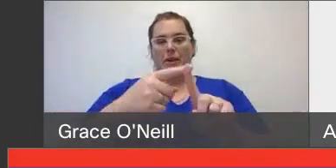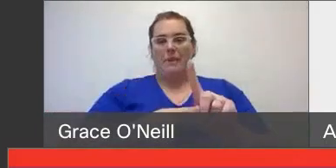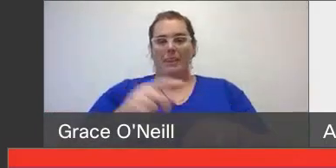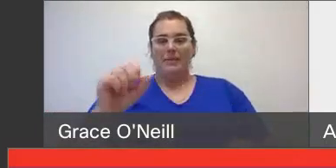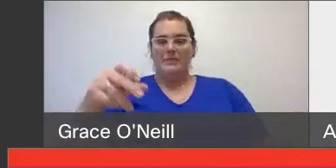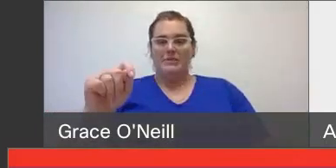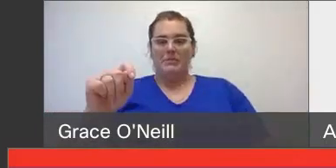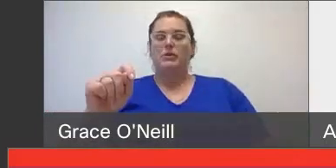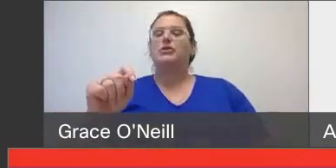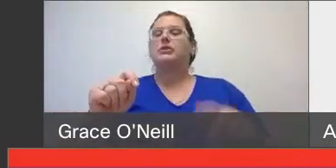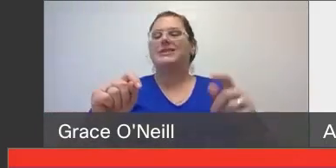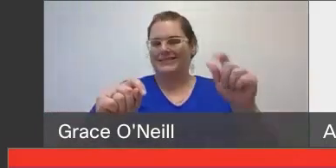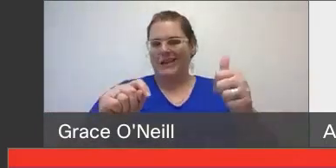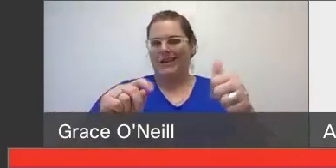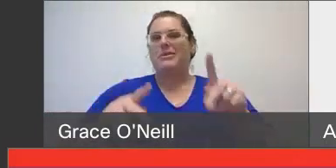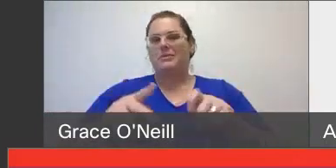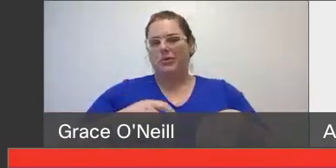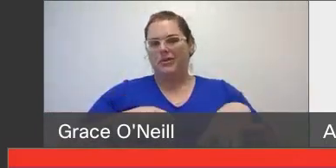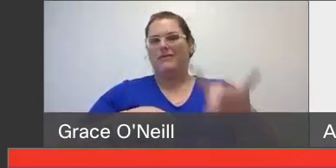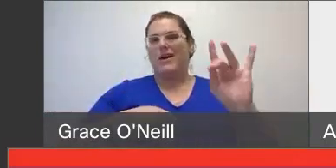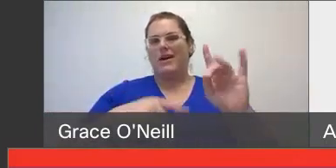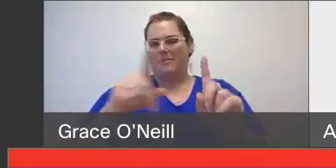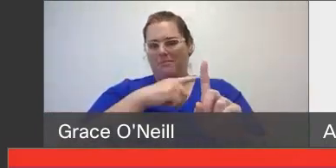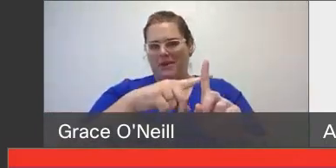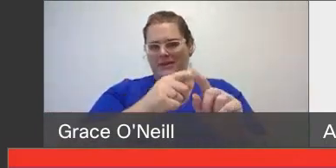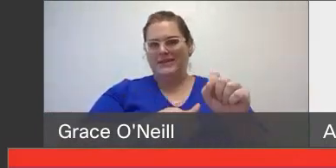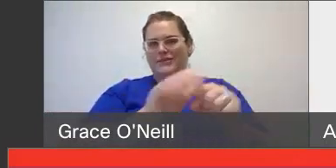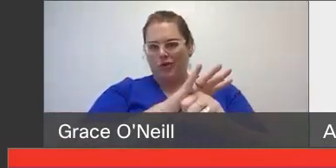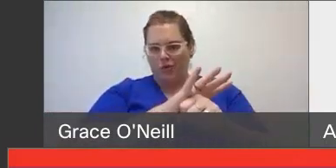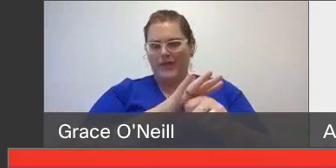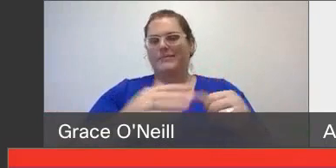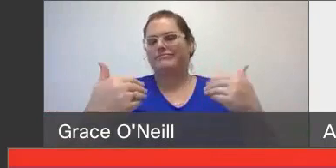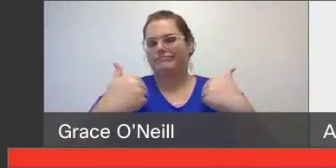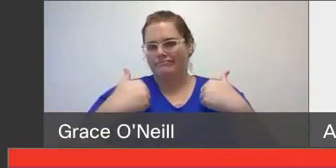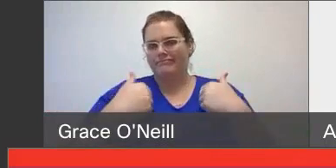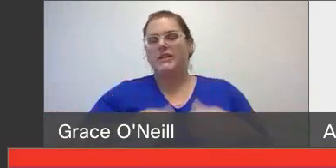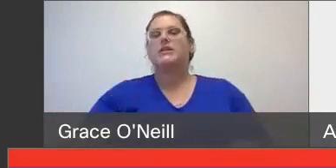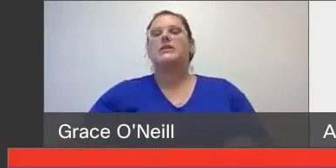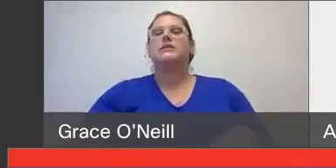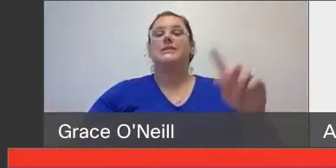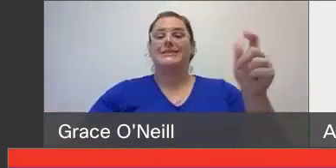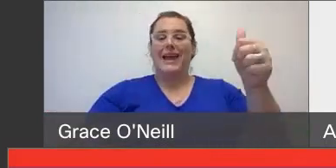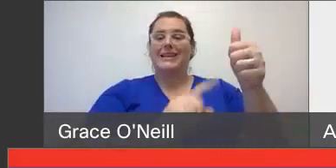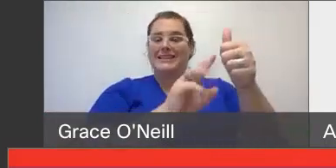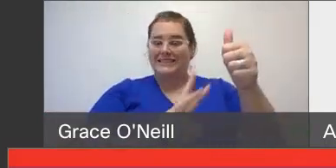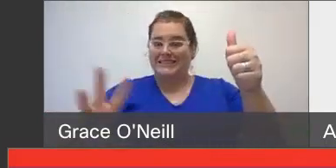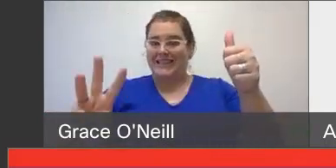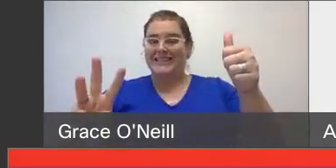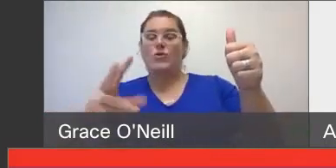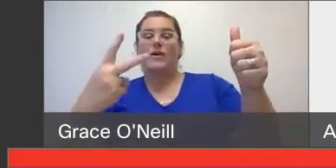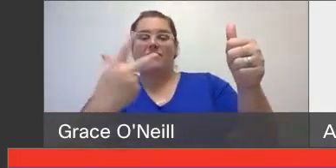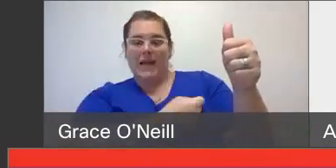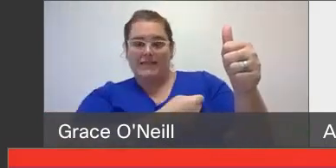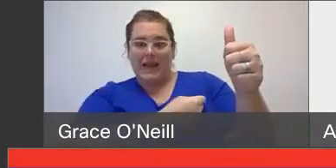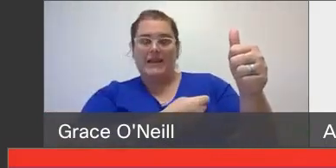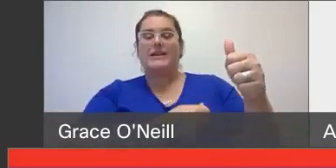of September. Of those 10 people, 6 were vaccinated, 4 not vaccinated, and the 4 not vaccinated were all